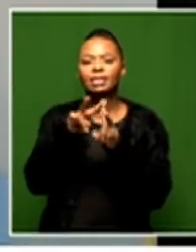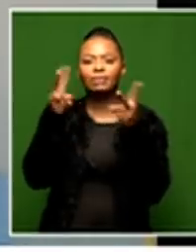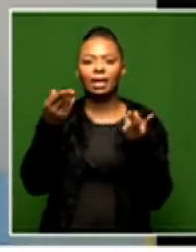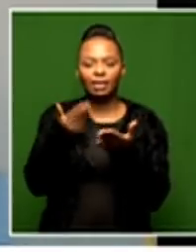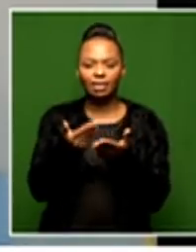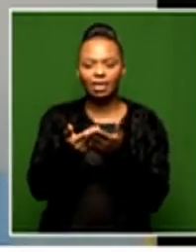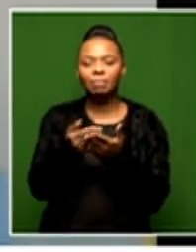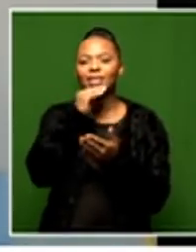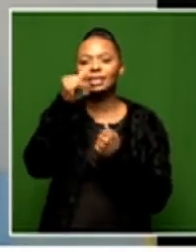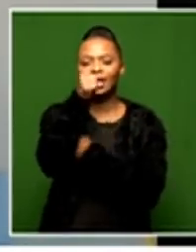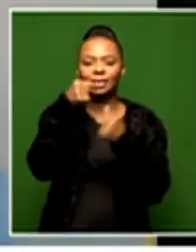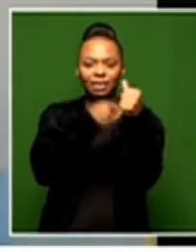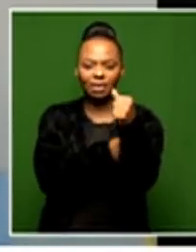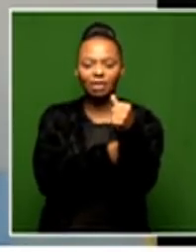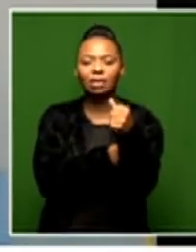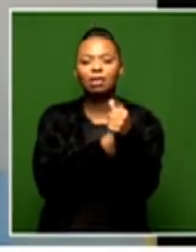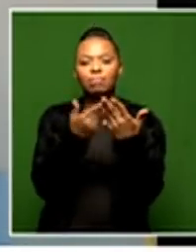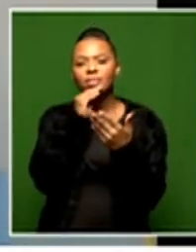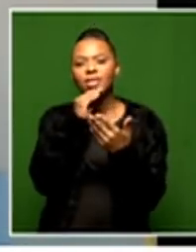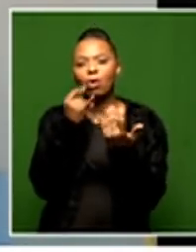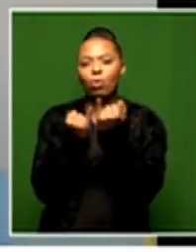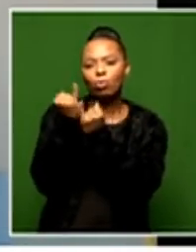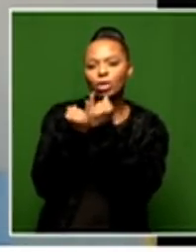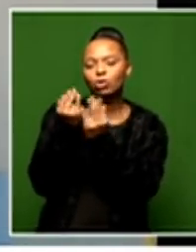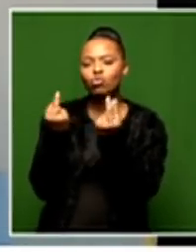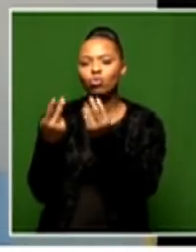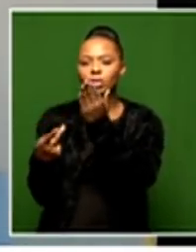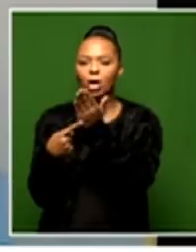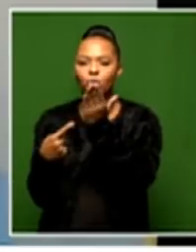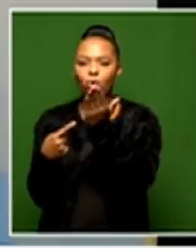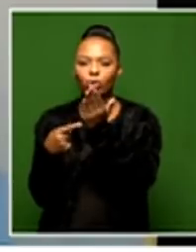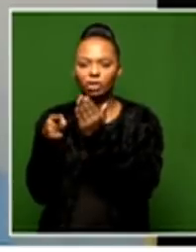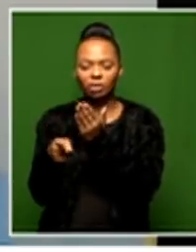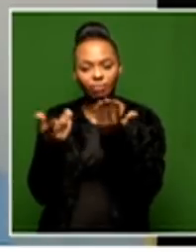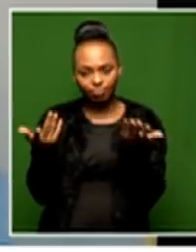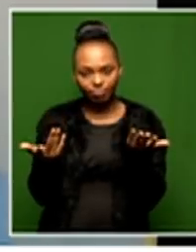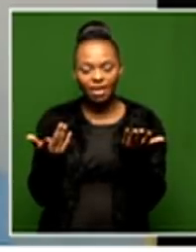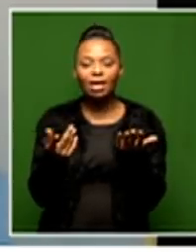as a strategic move to compete against new technologies in